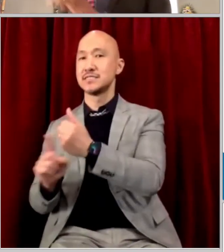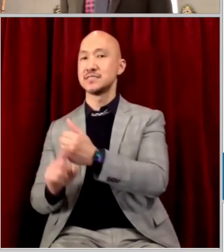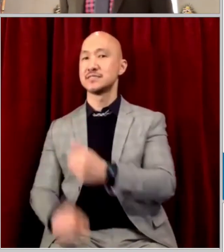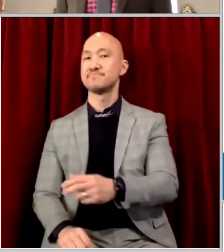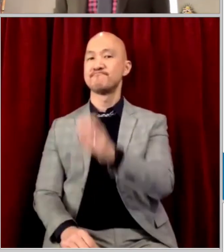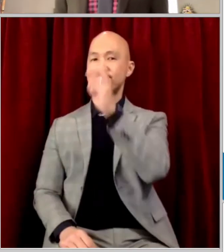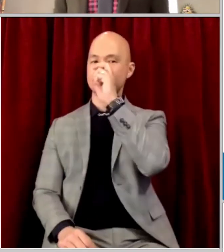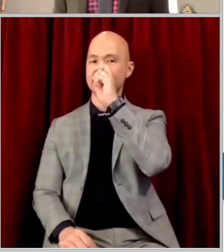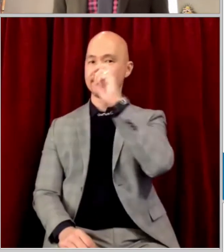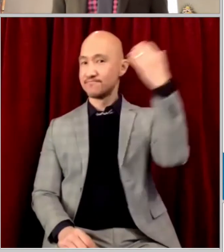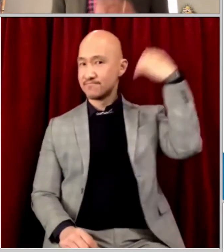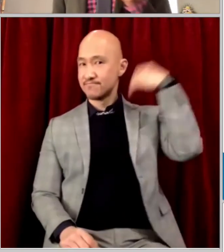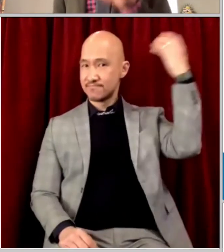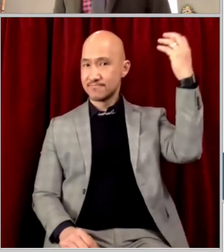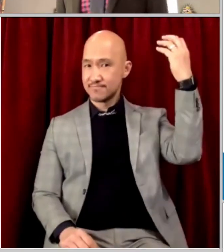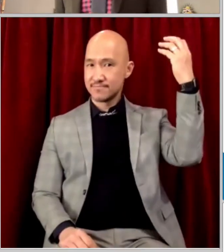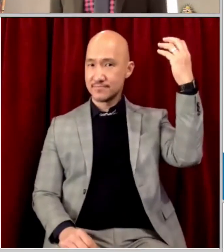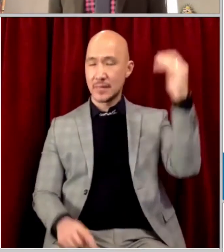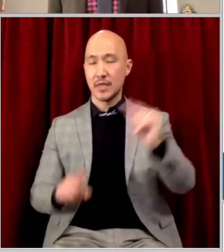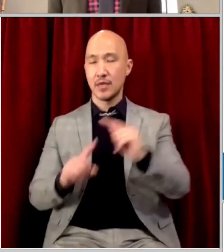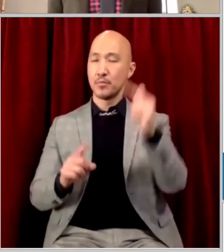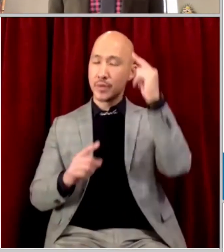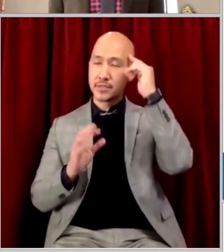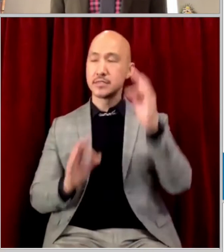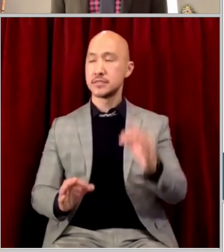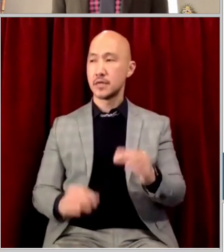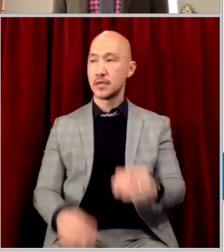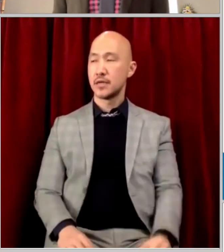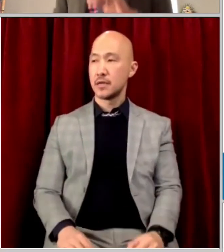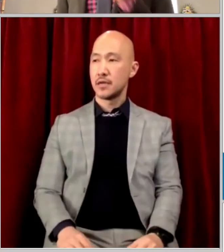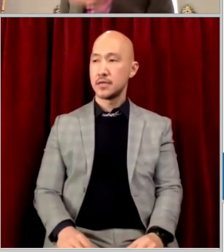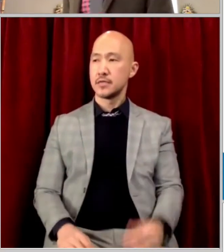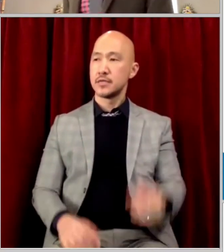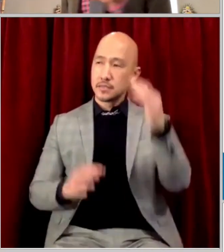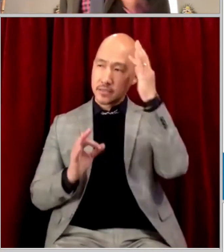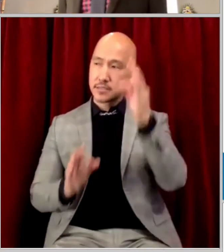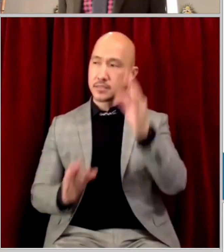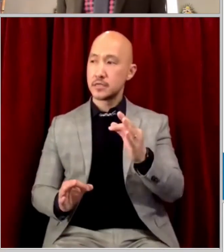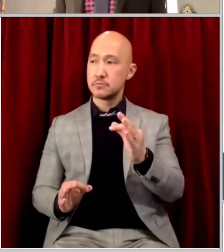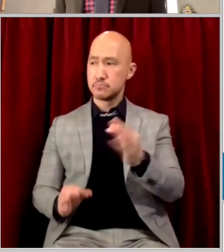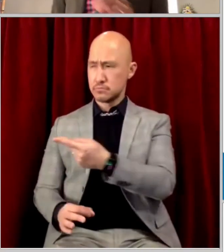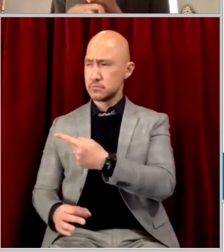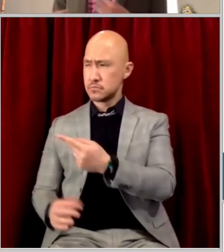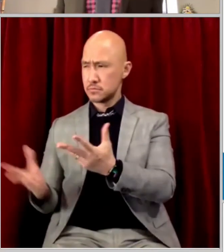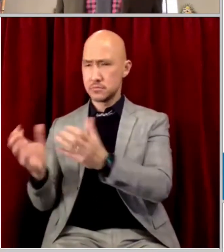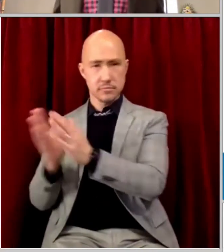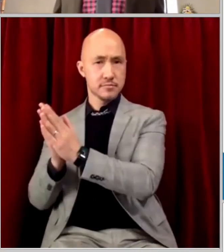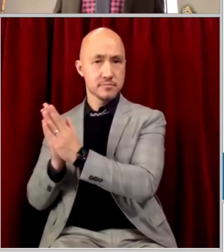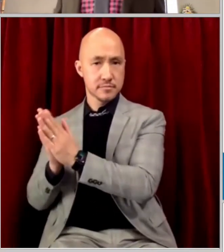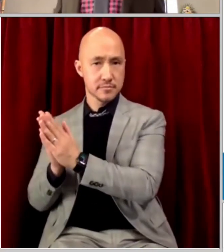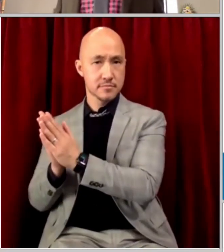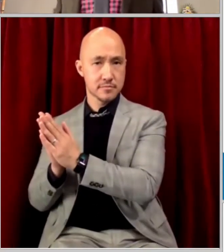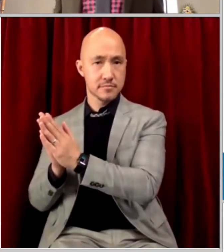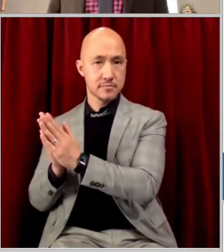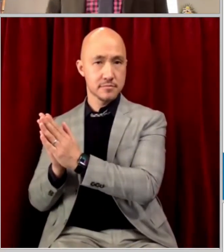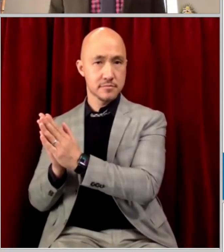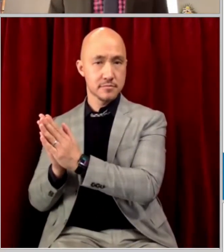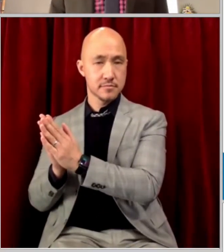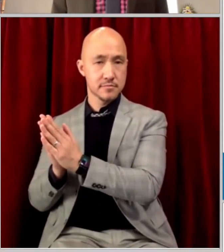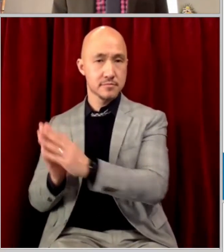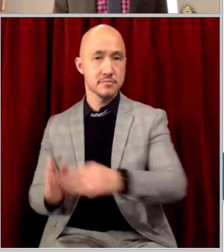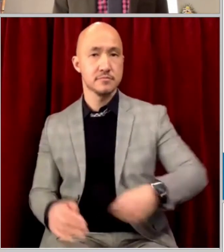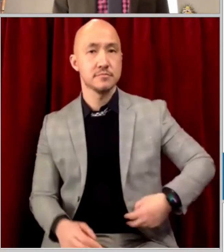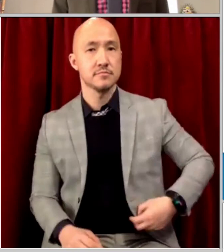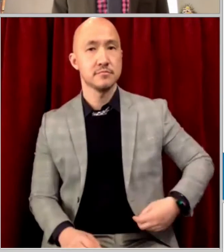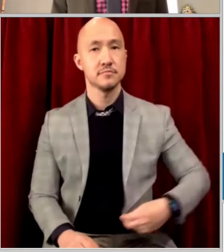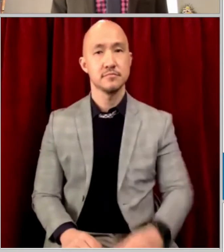one. I prayed with her that day. And from that day forward, I never worried about